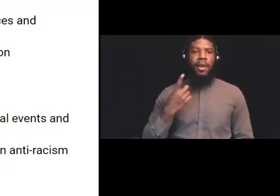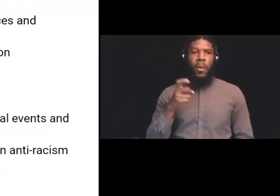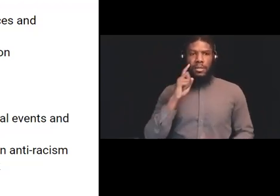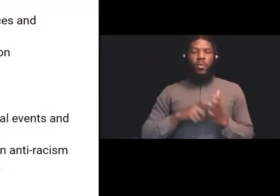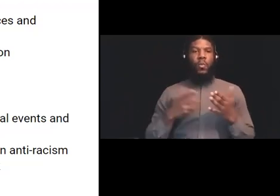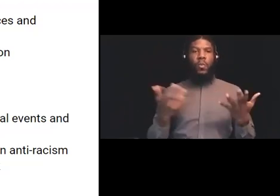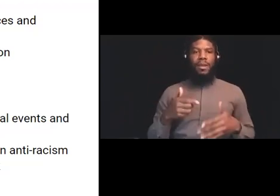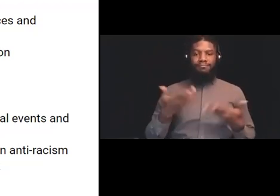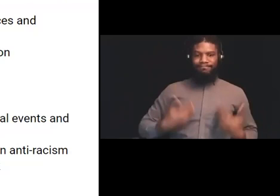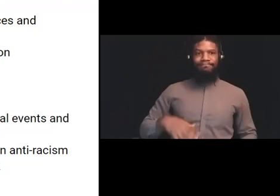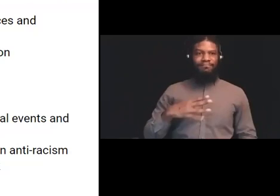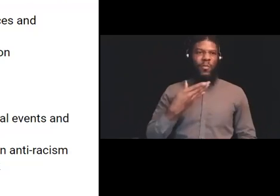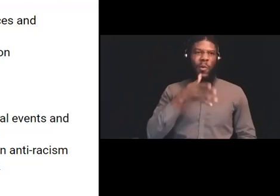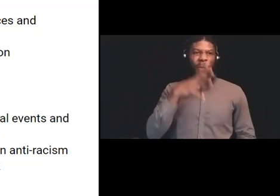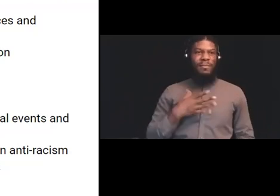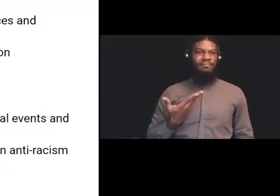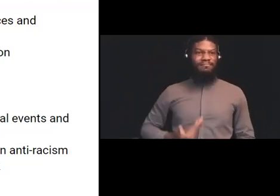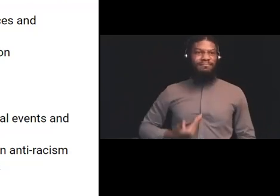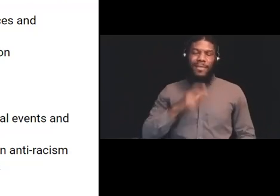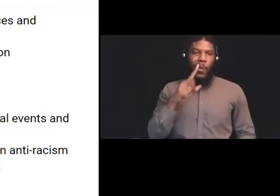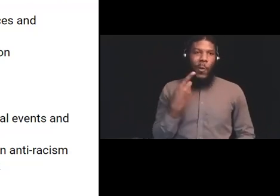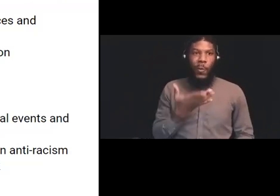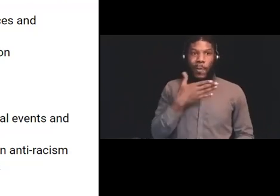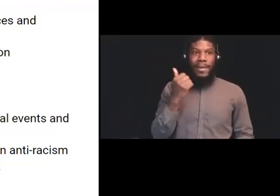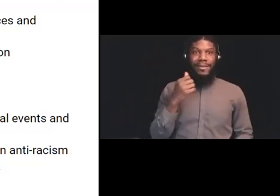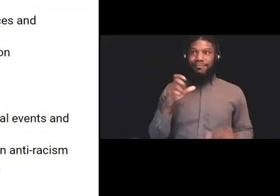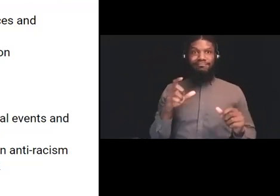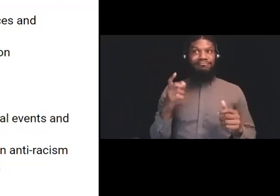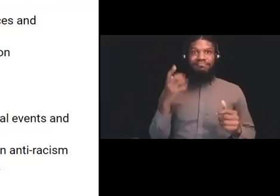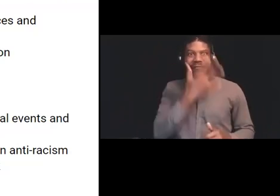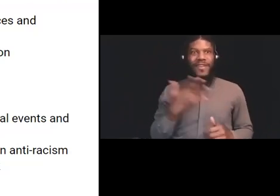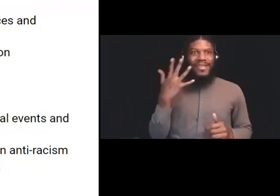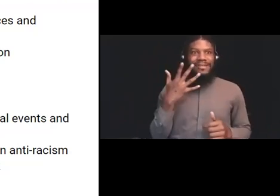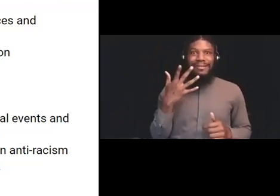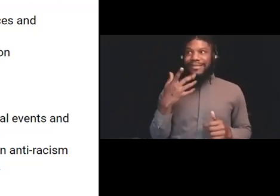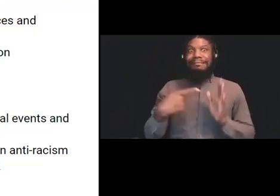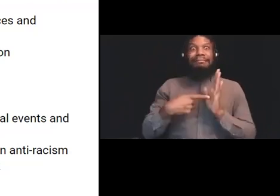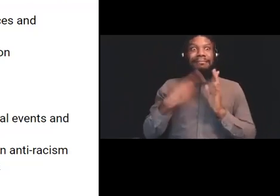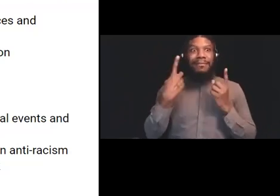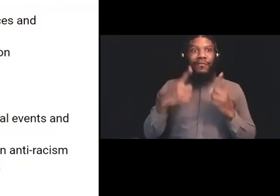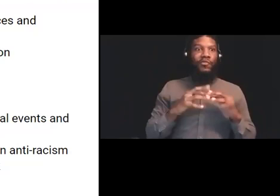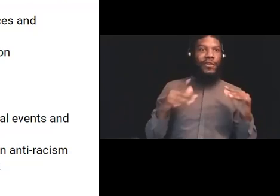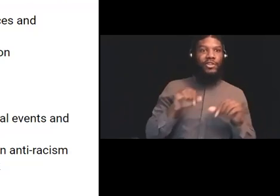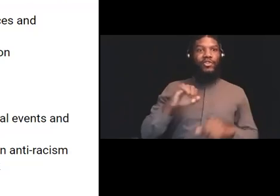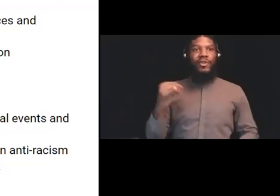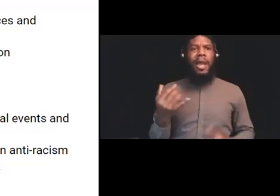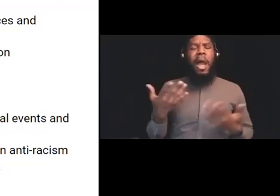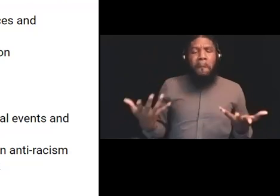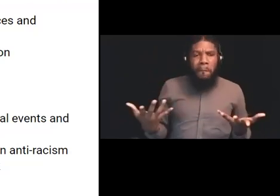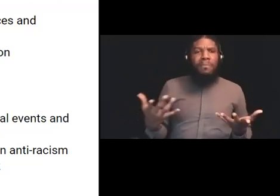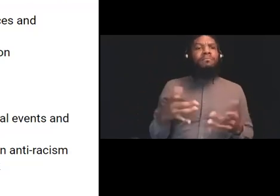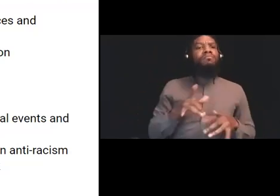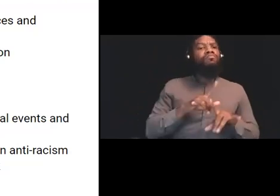that as a white woman, I'm not always the best face for a diversity and social justice committee, but I